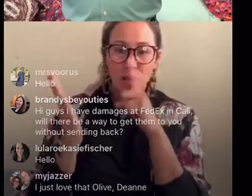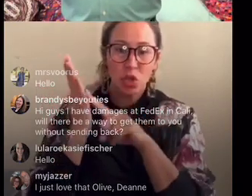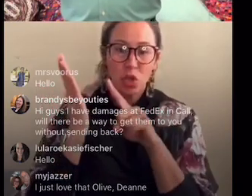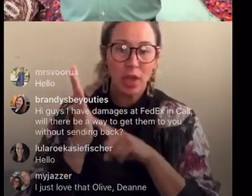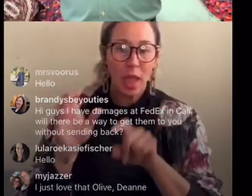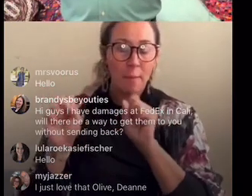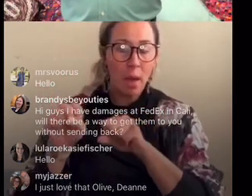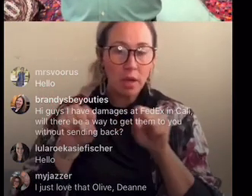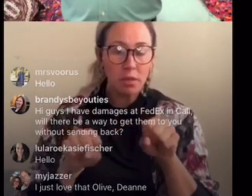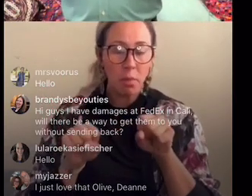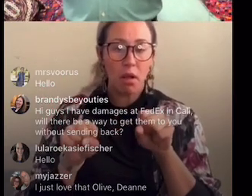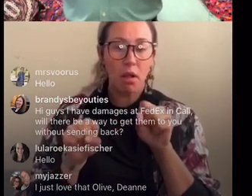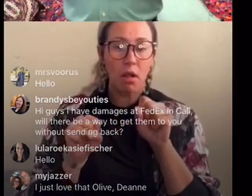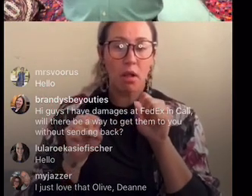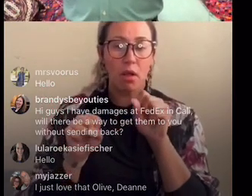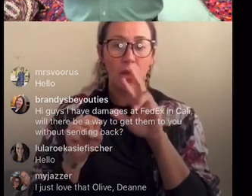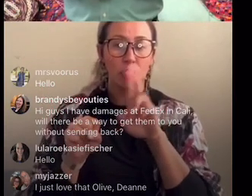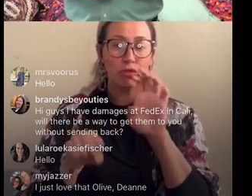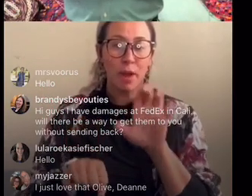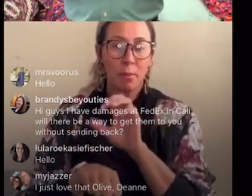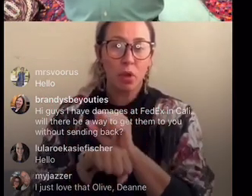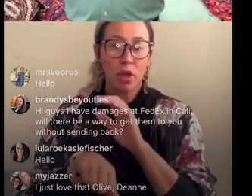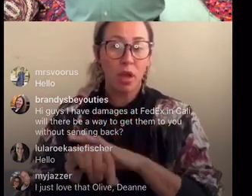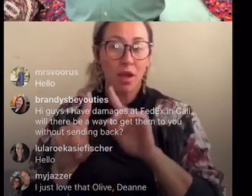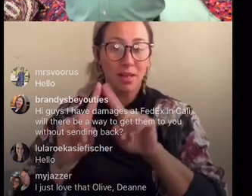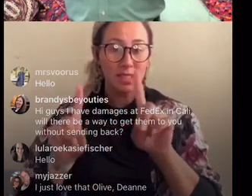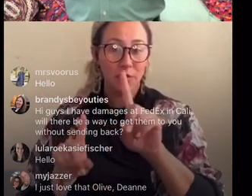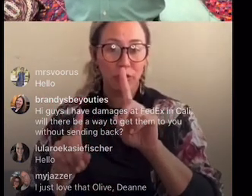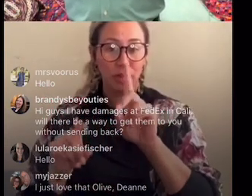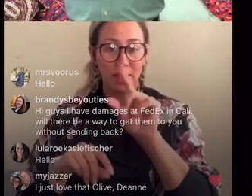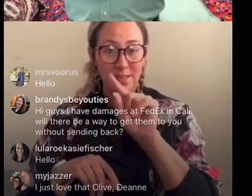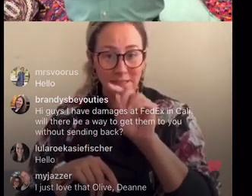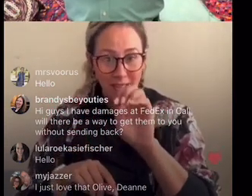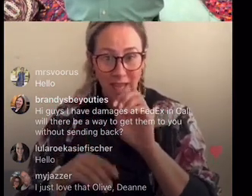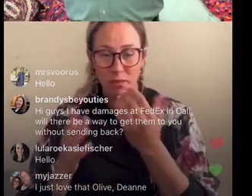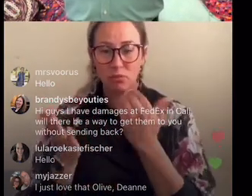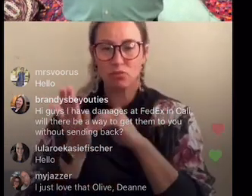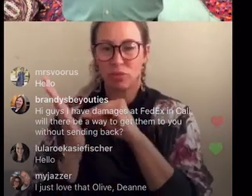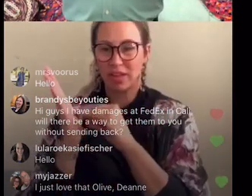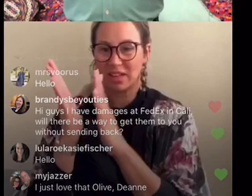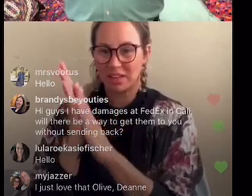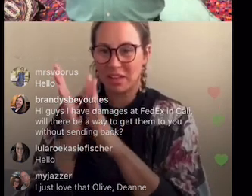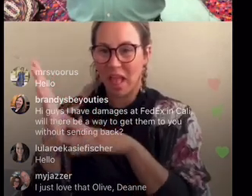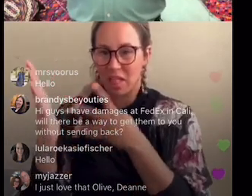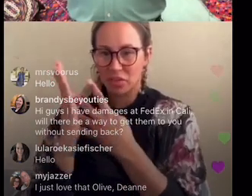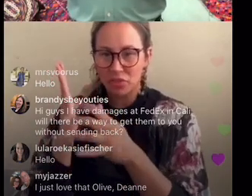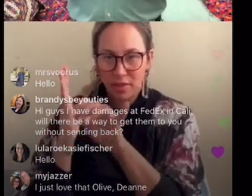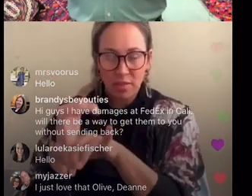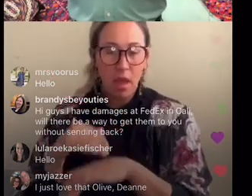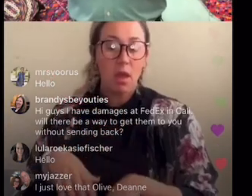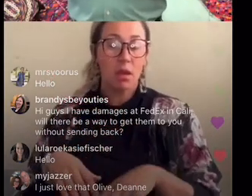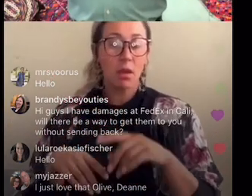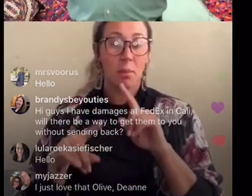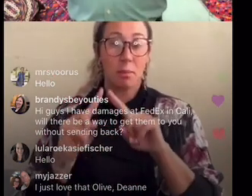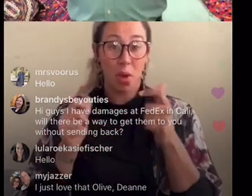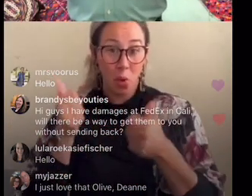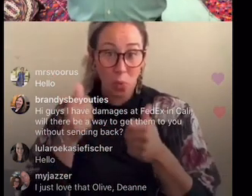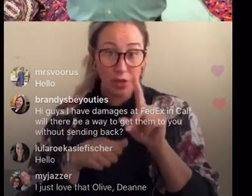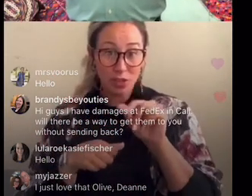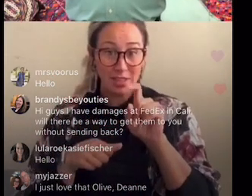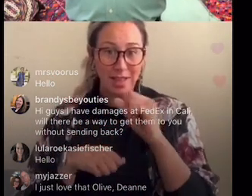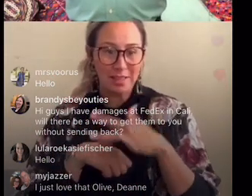possible rebooking on different dates and recalendaring that. But we don't know when those dates might be available, and we don't